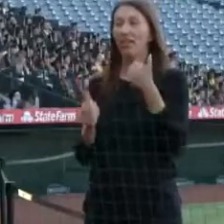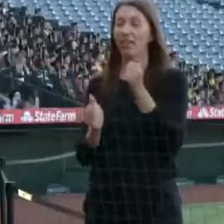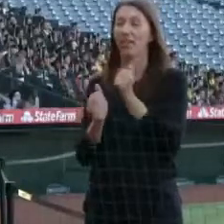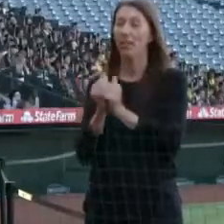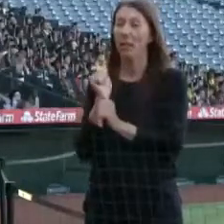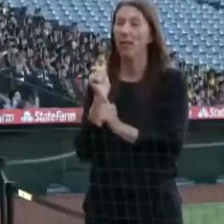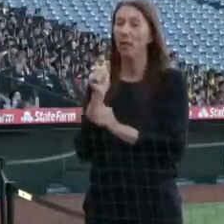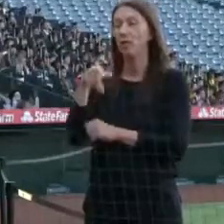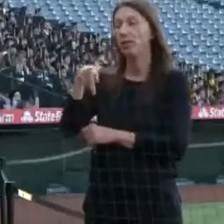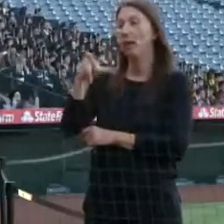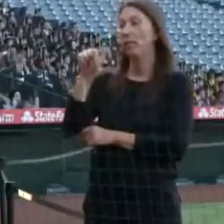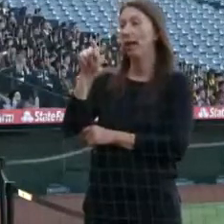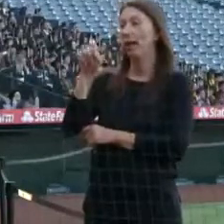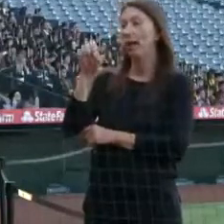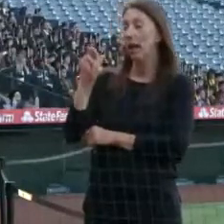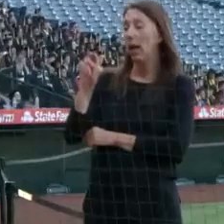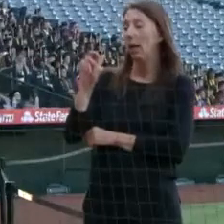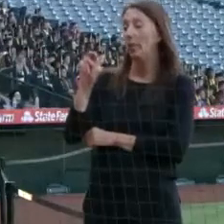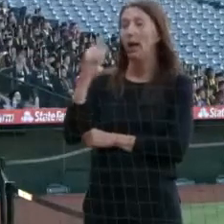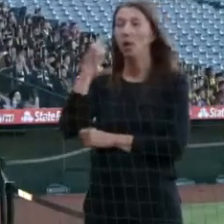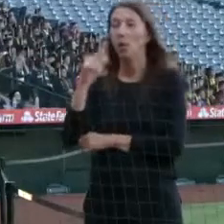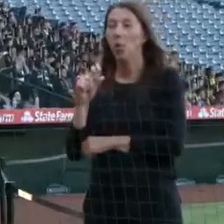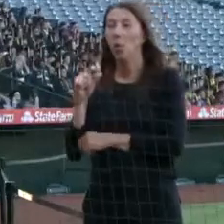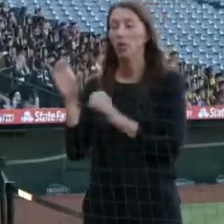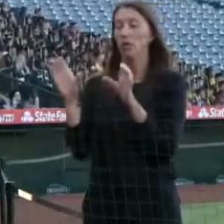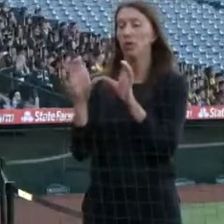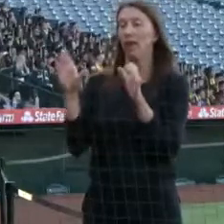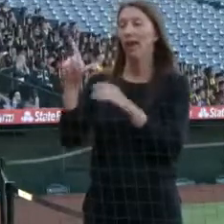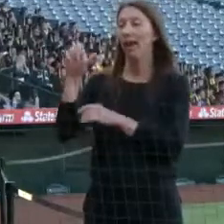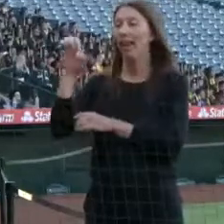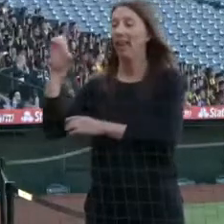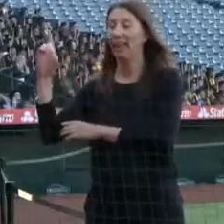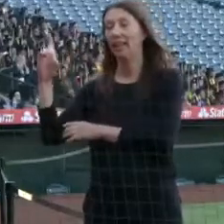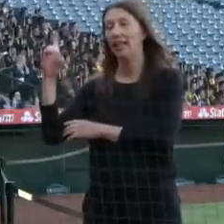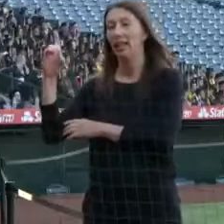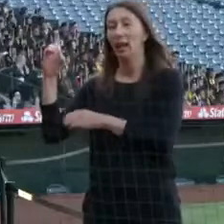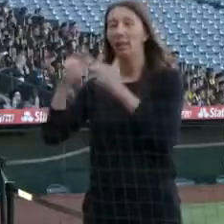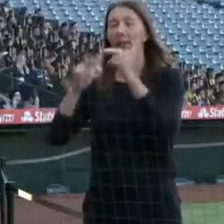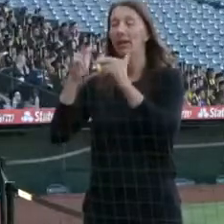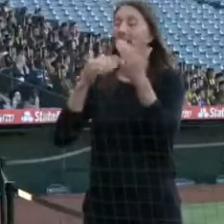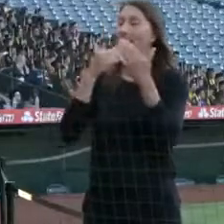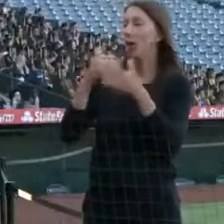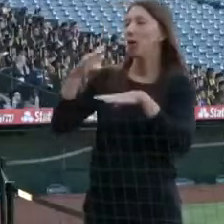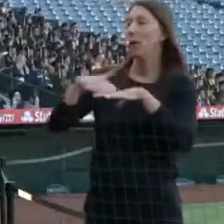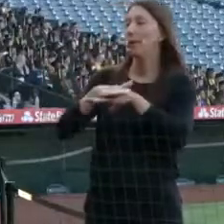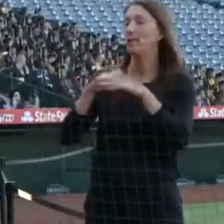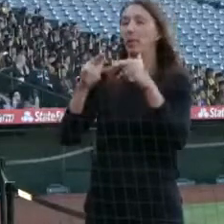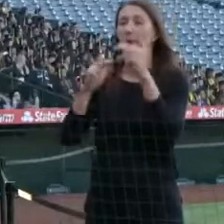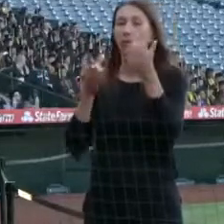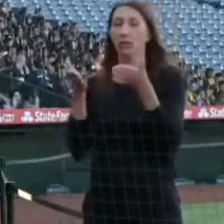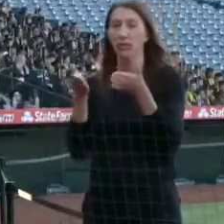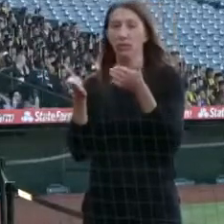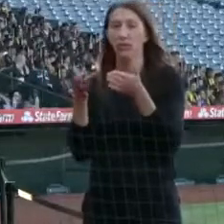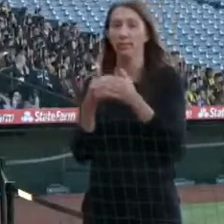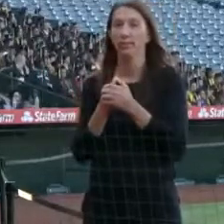and gold certified LEED buildings. Thank you, Beach Building Services.